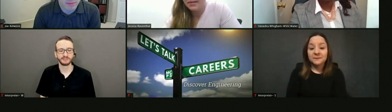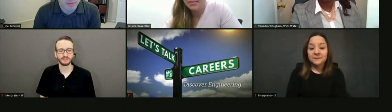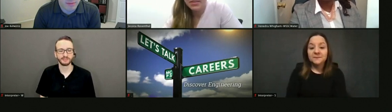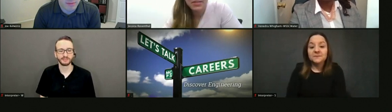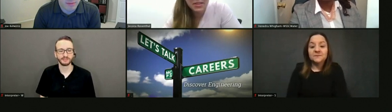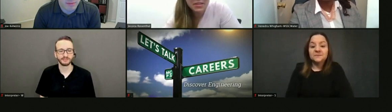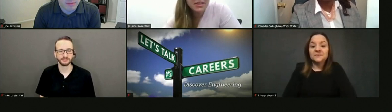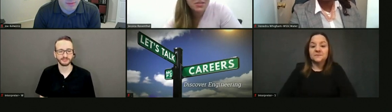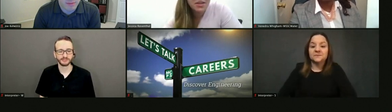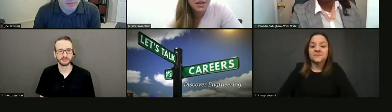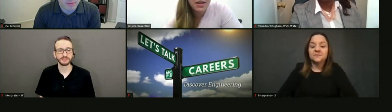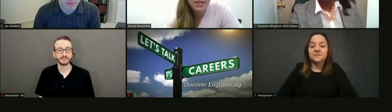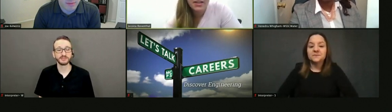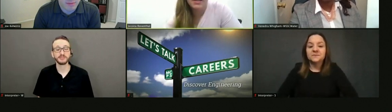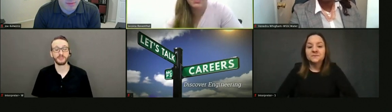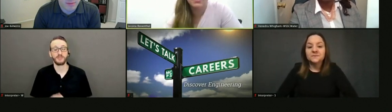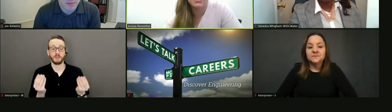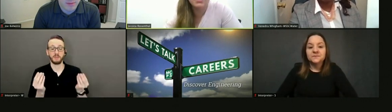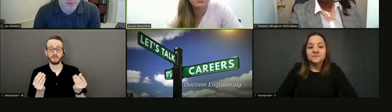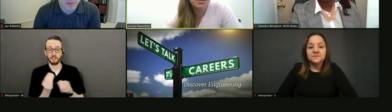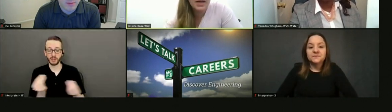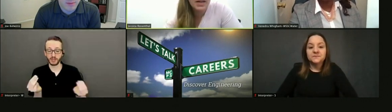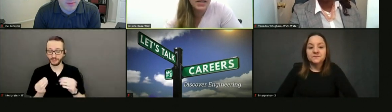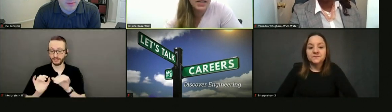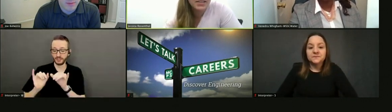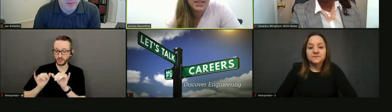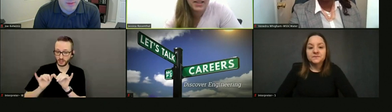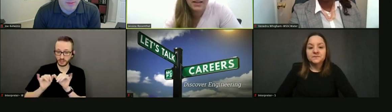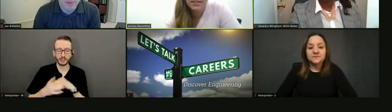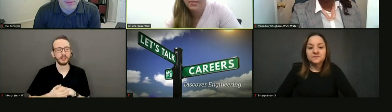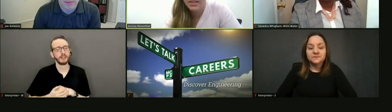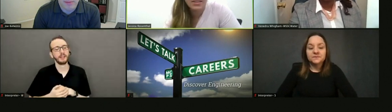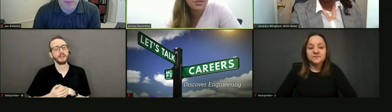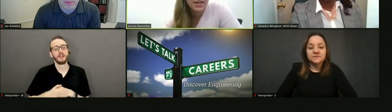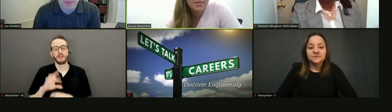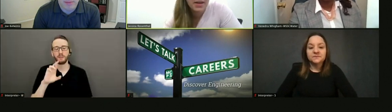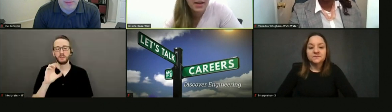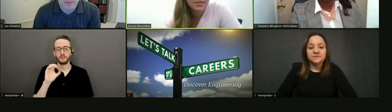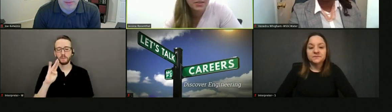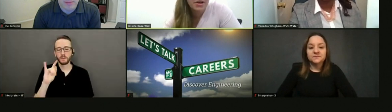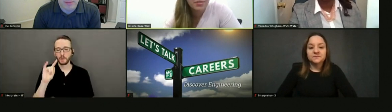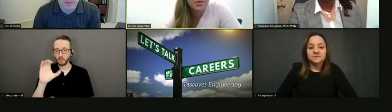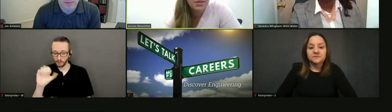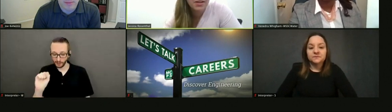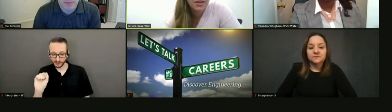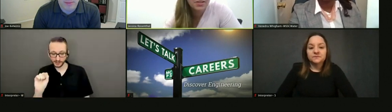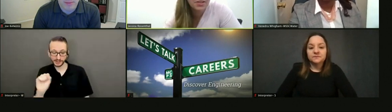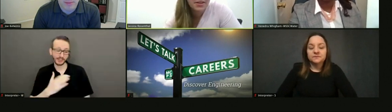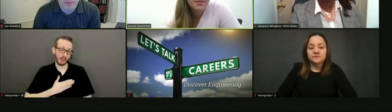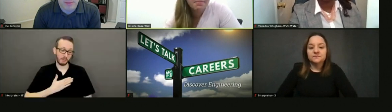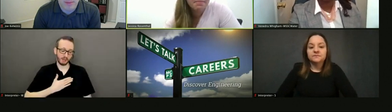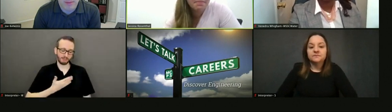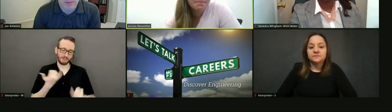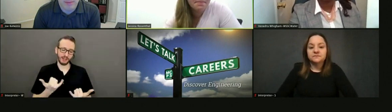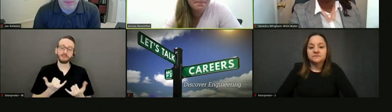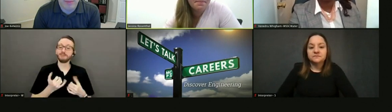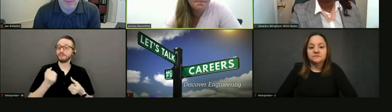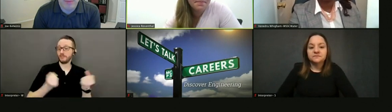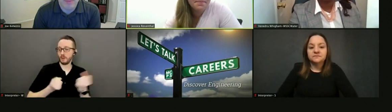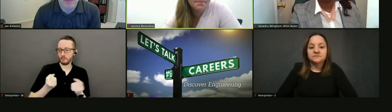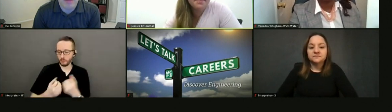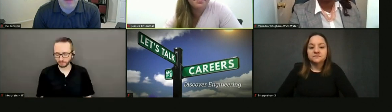Yeah, there's materials engineering and robotics, and then the industry that I'm in now, so automotive engineering.